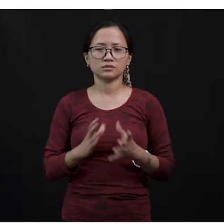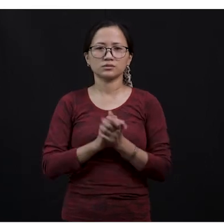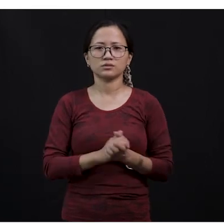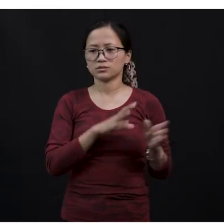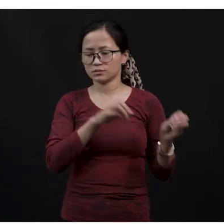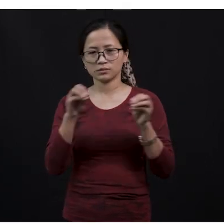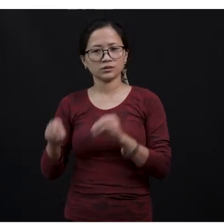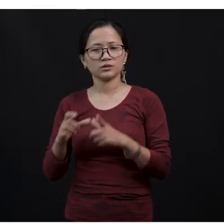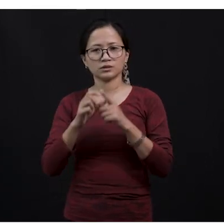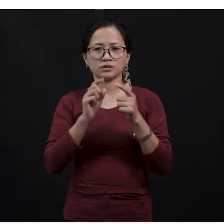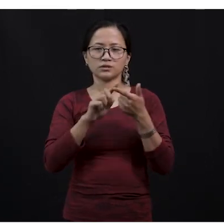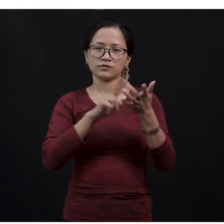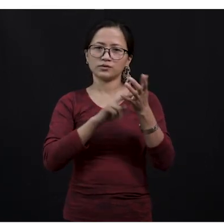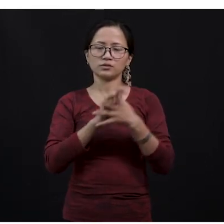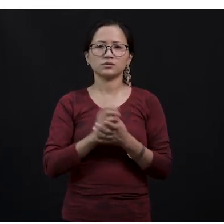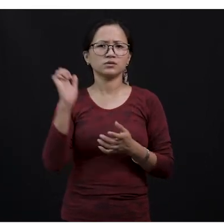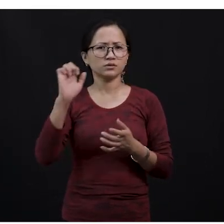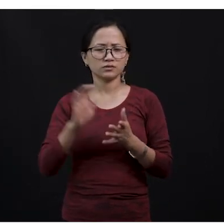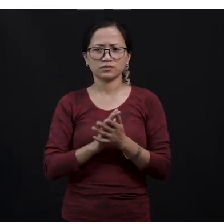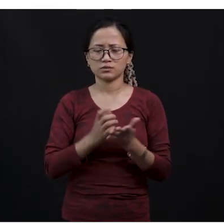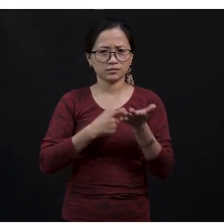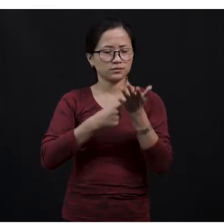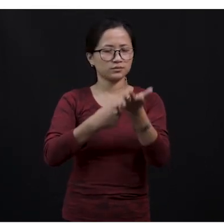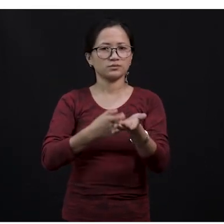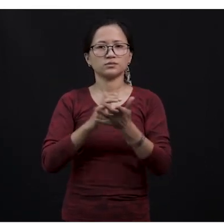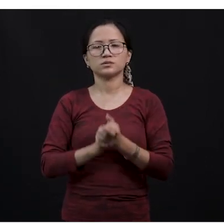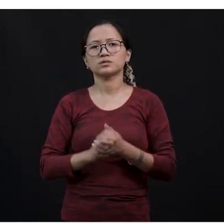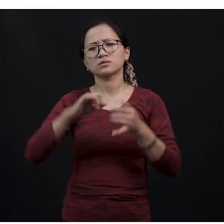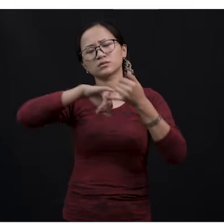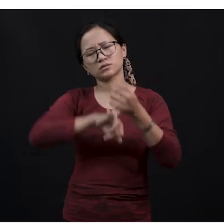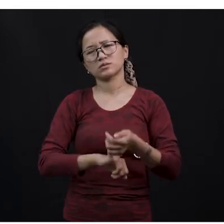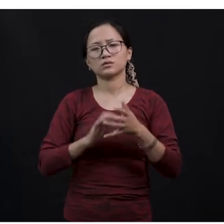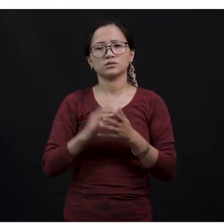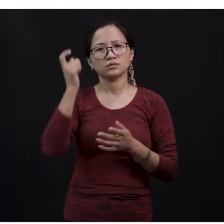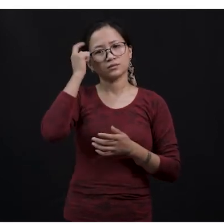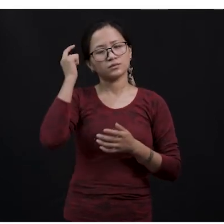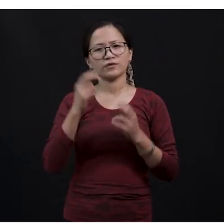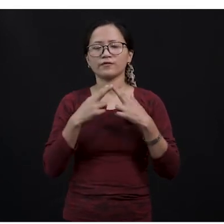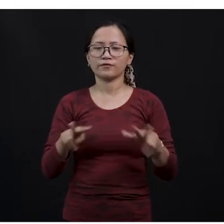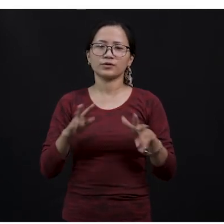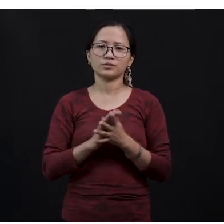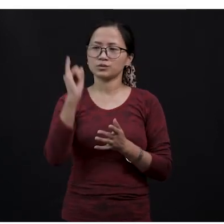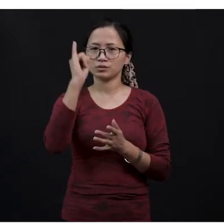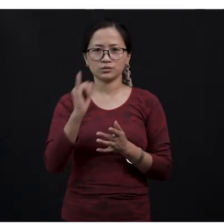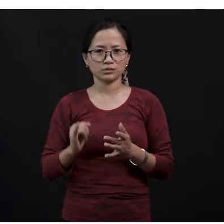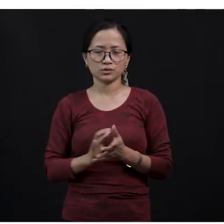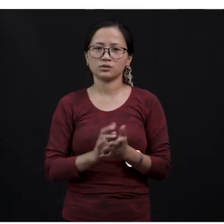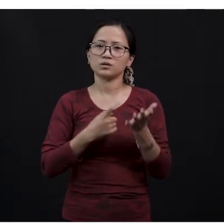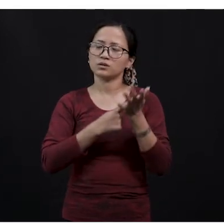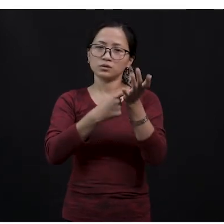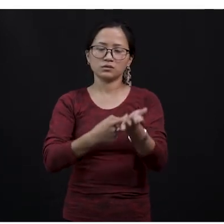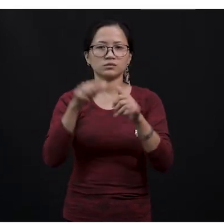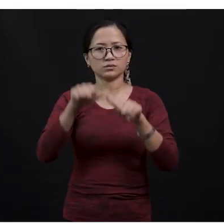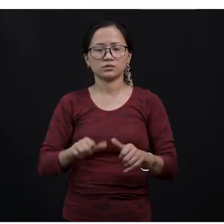have to move from Devagiri, even the rulers in the south thought that maybe he's a very, very weak ruler. That is why